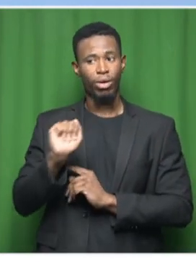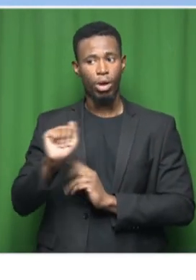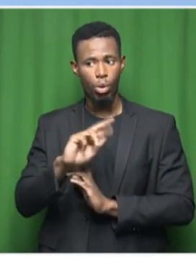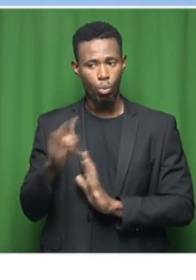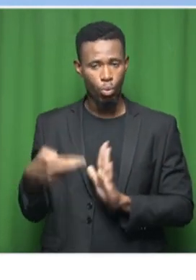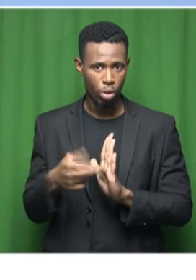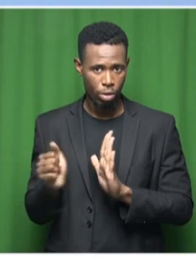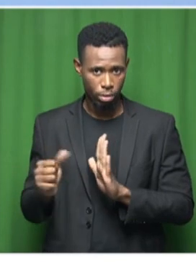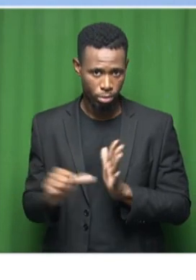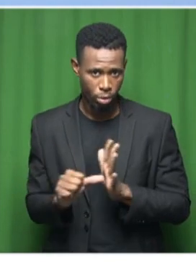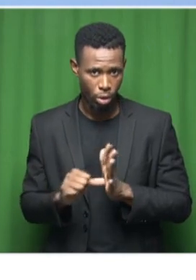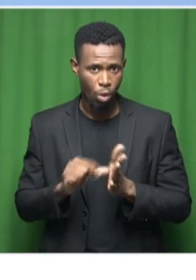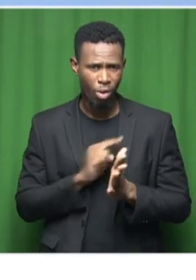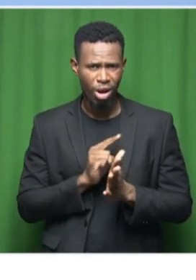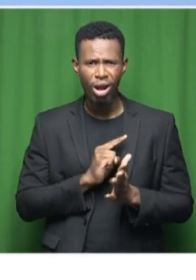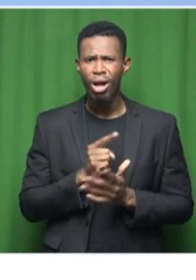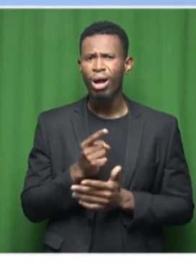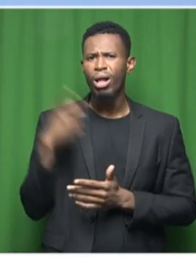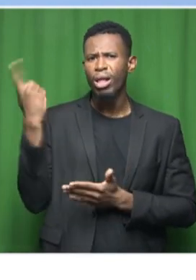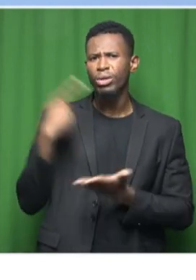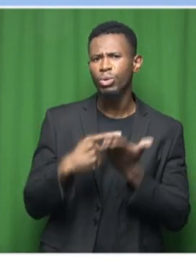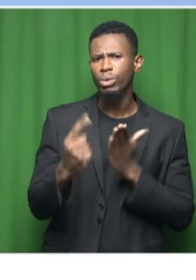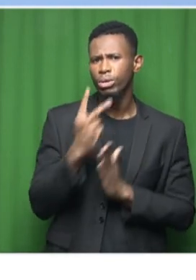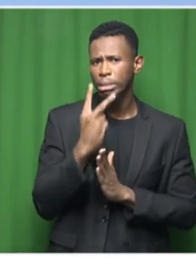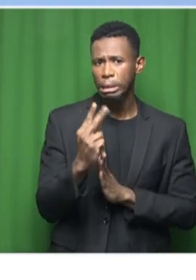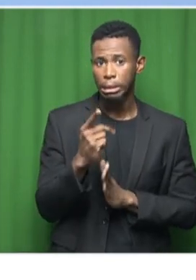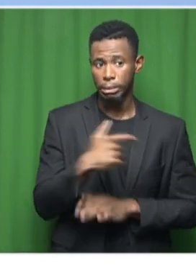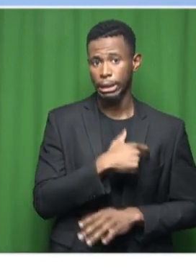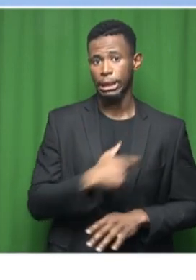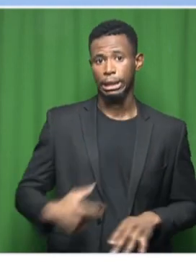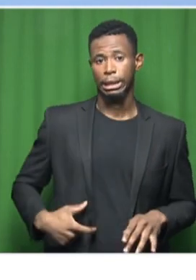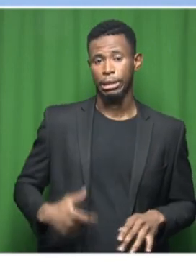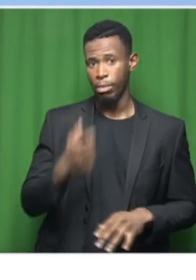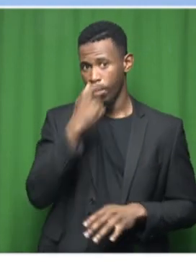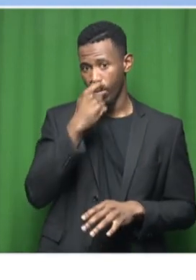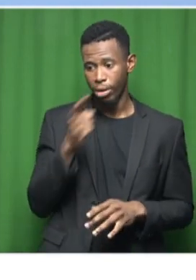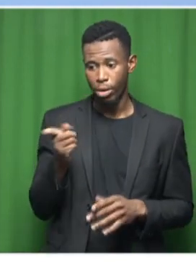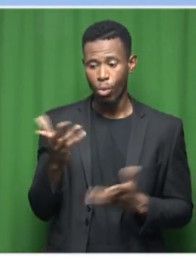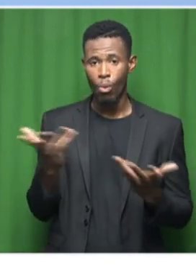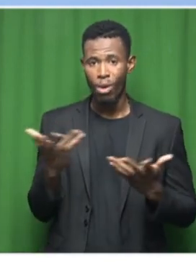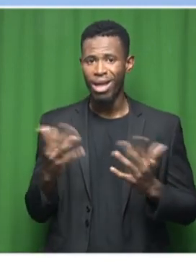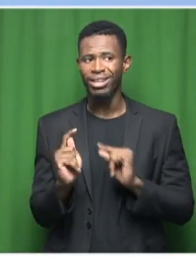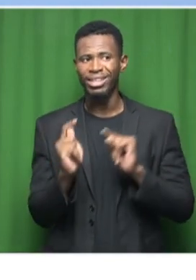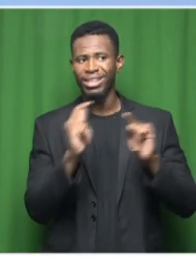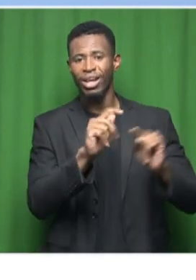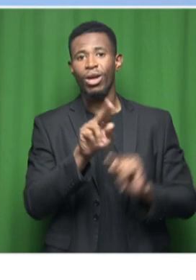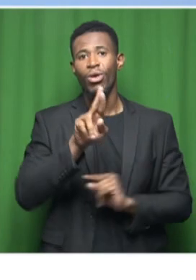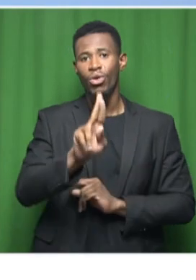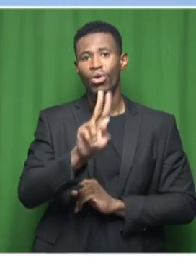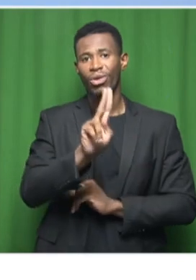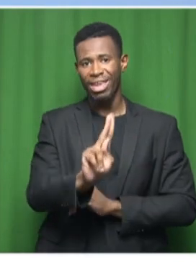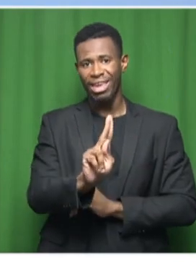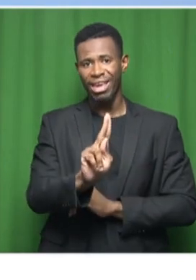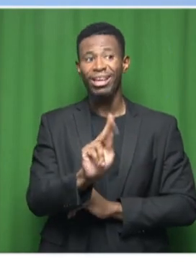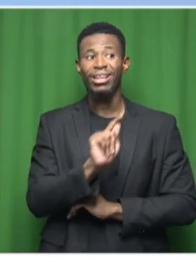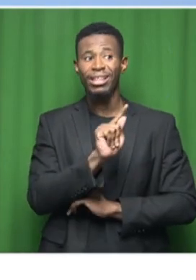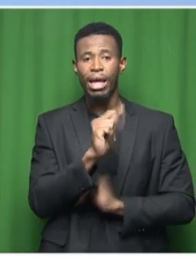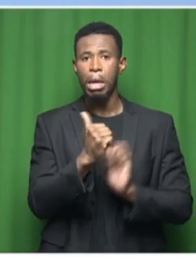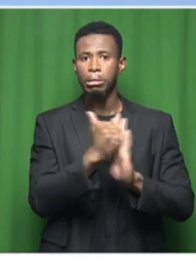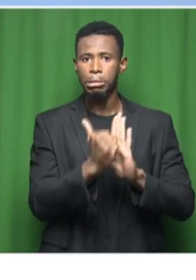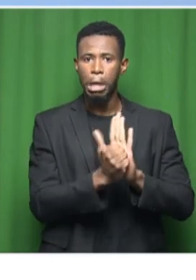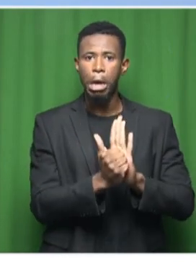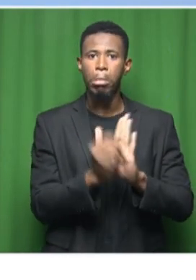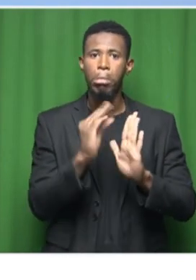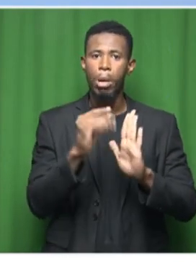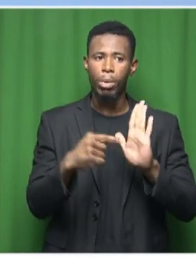You would have seen last week when President Ramaphosa was in the UK, this was one of the items on the agenda. But